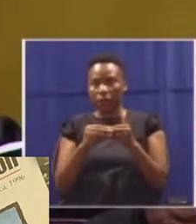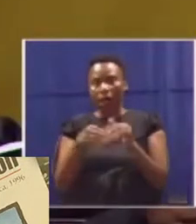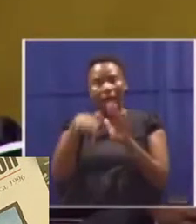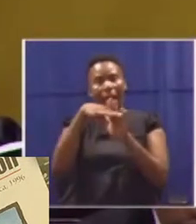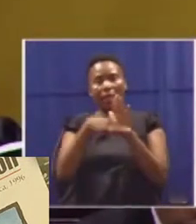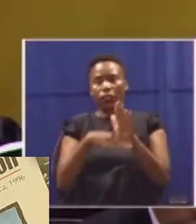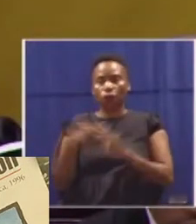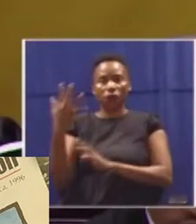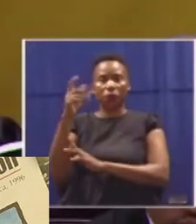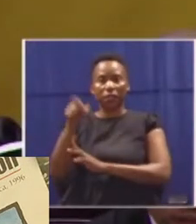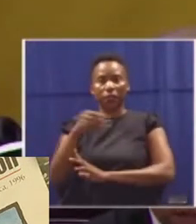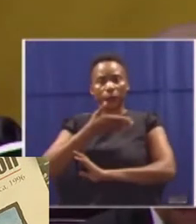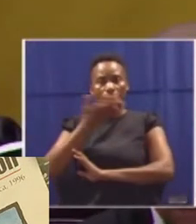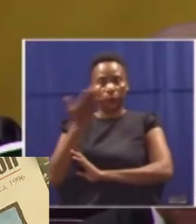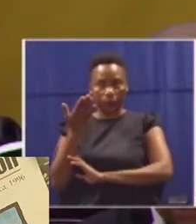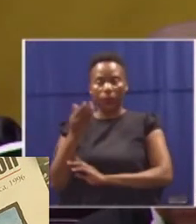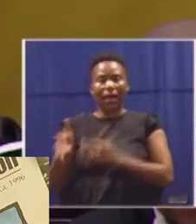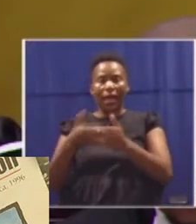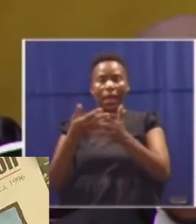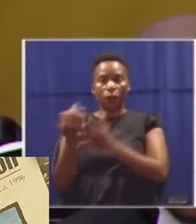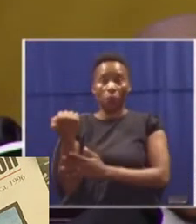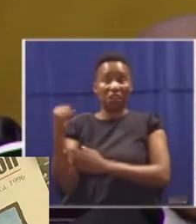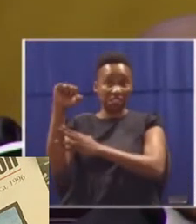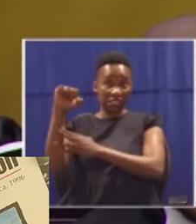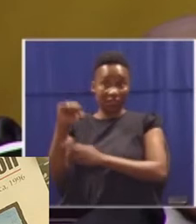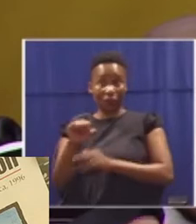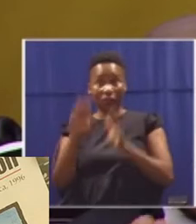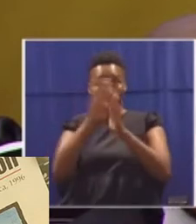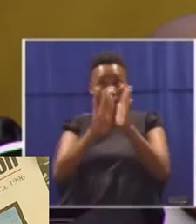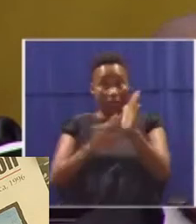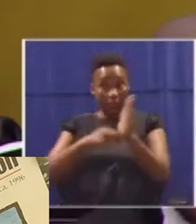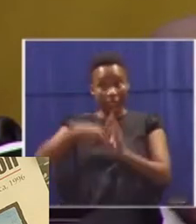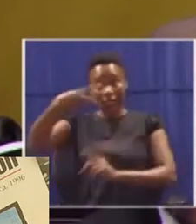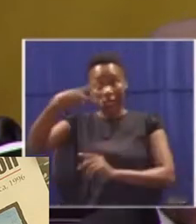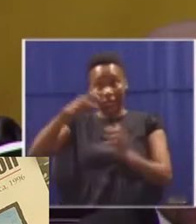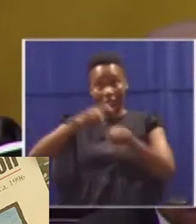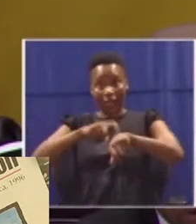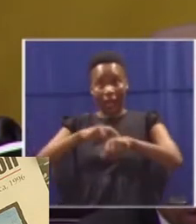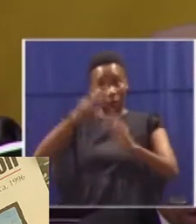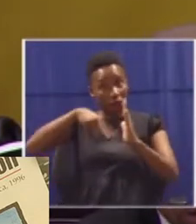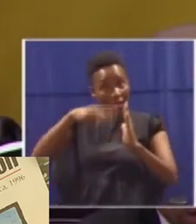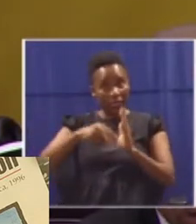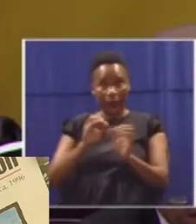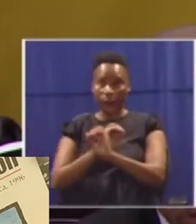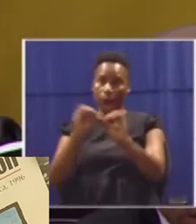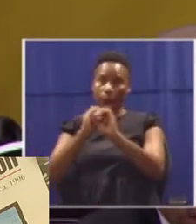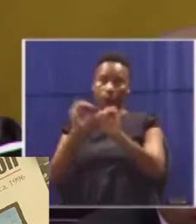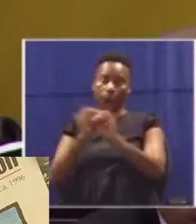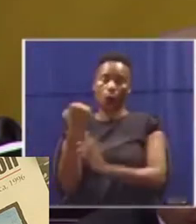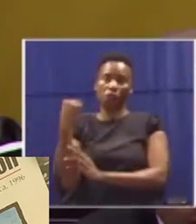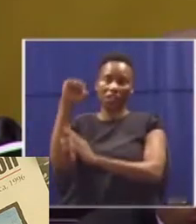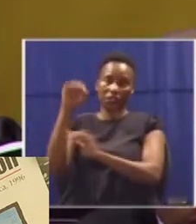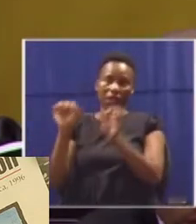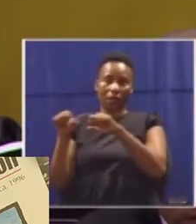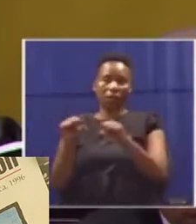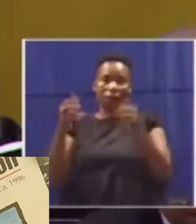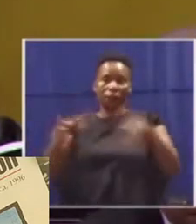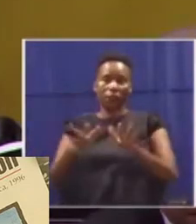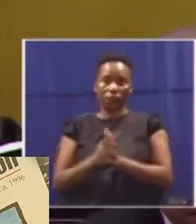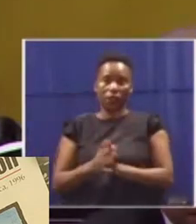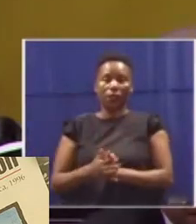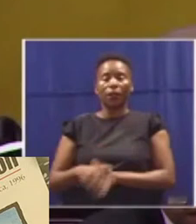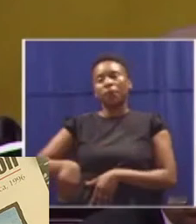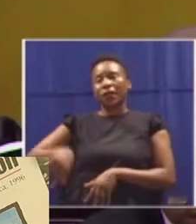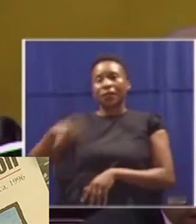of speakers. Are there any objections to the bill being read a second time? No objections agreed to. The Secretary will read the